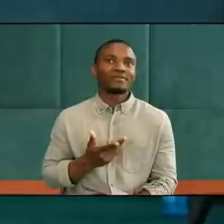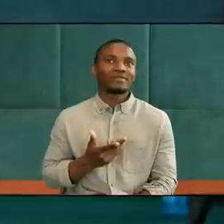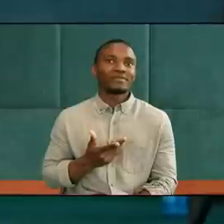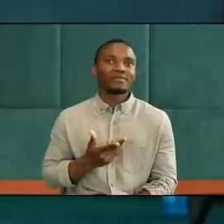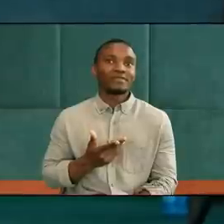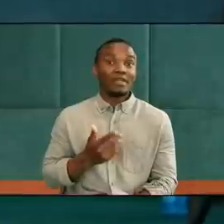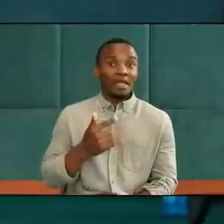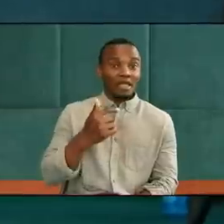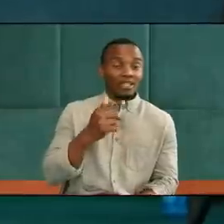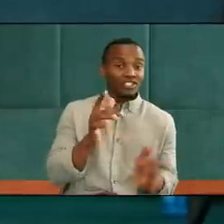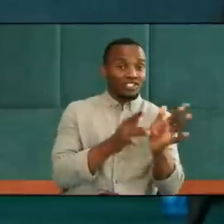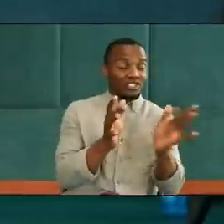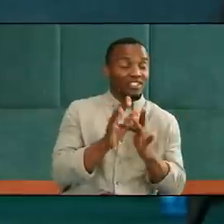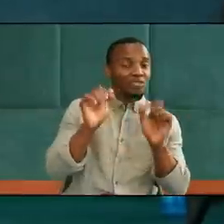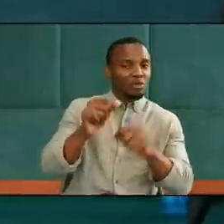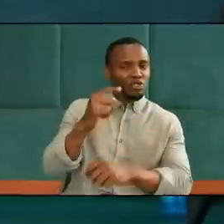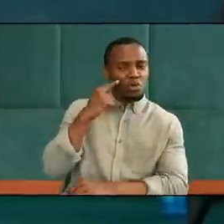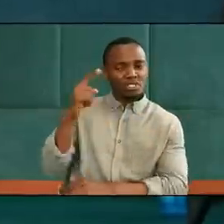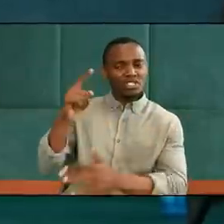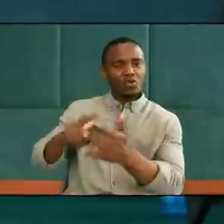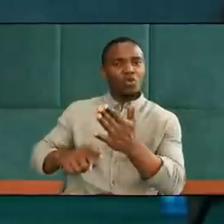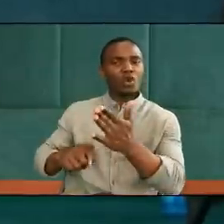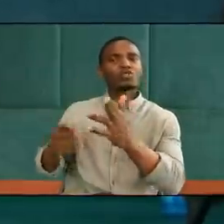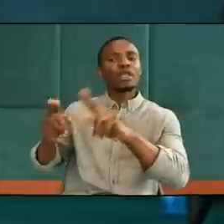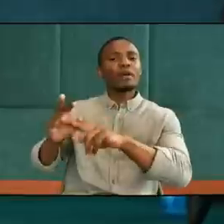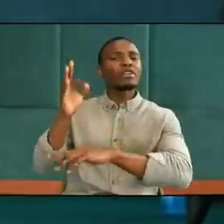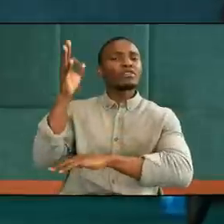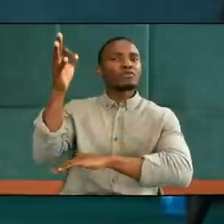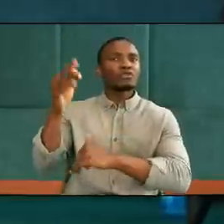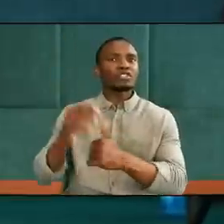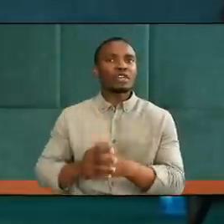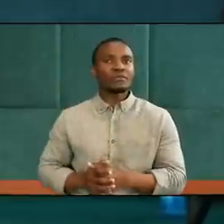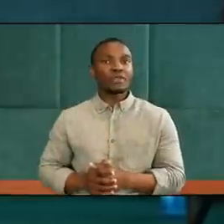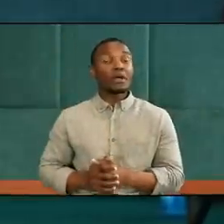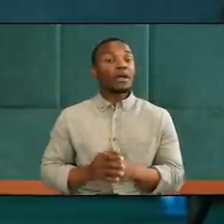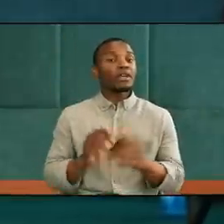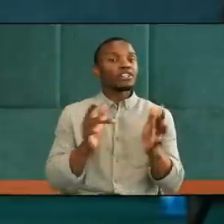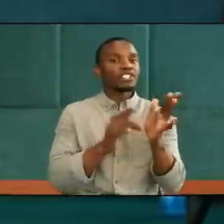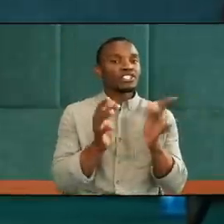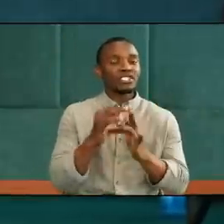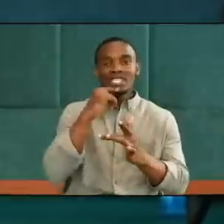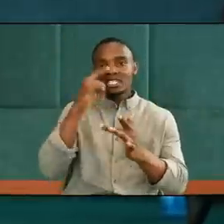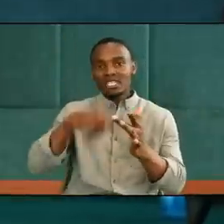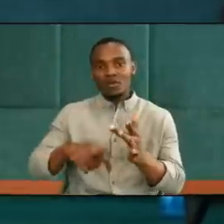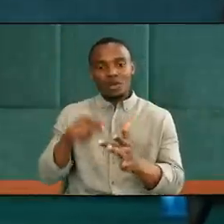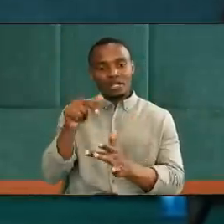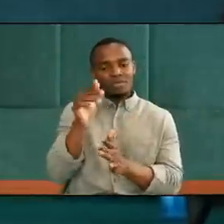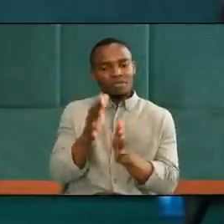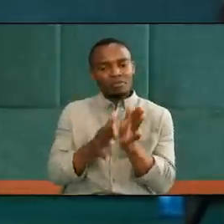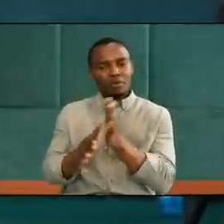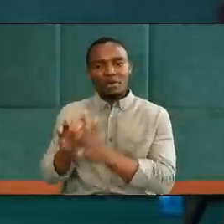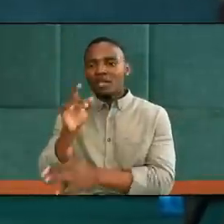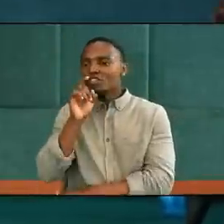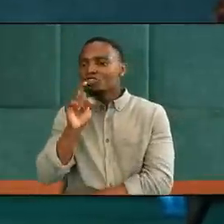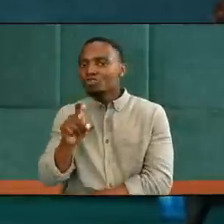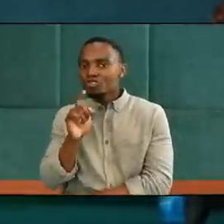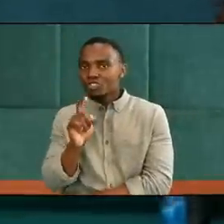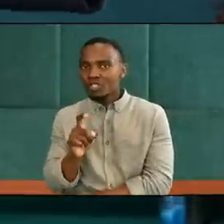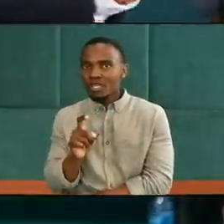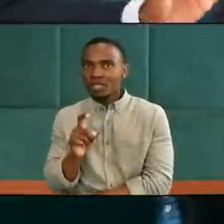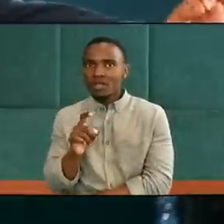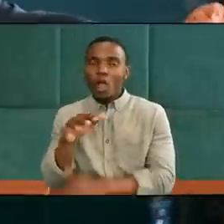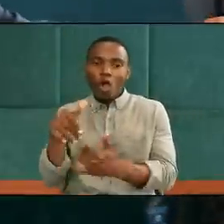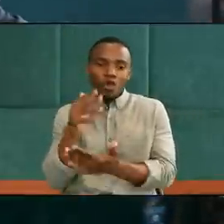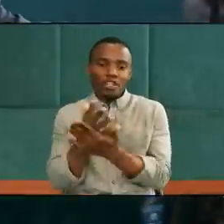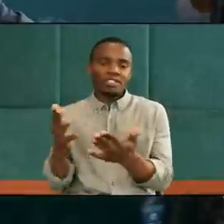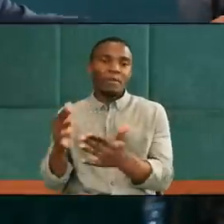I can foresee what's happening down the road. Watch the preacher. I'm going to put in place, amen,